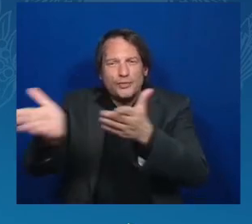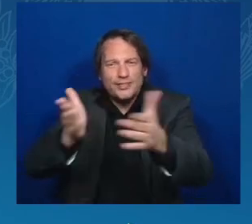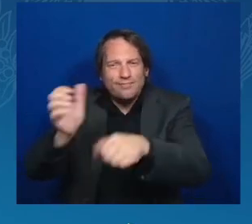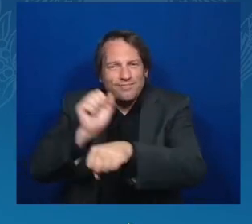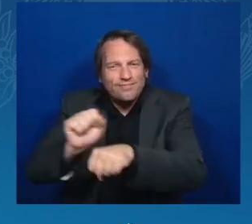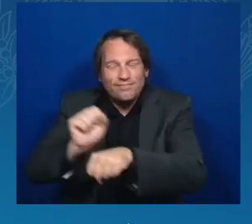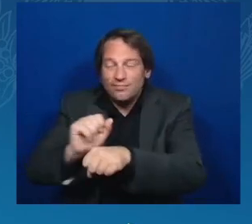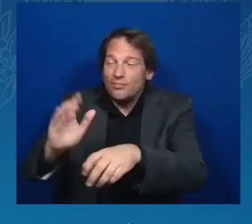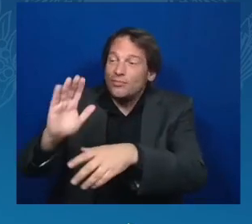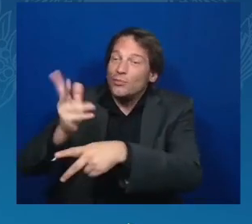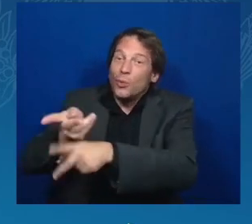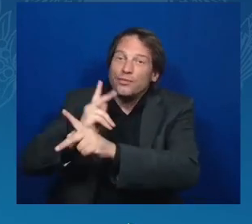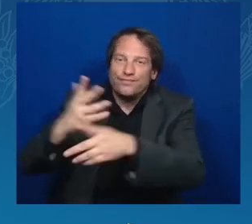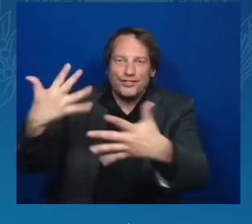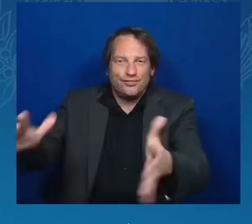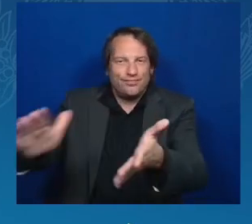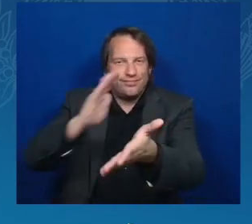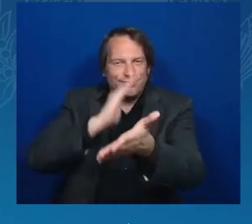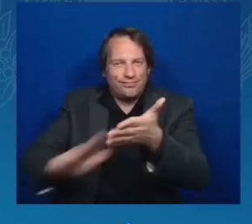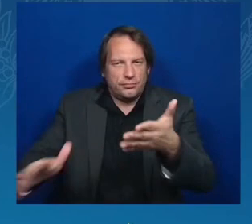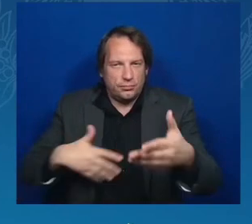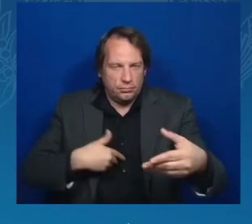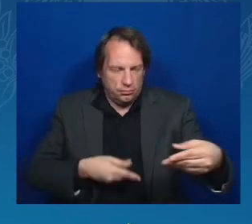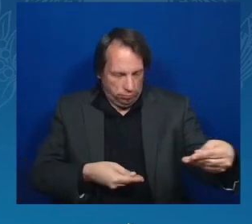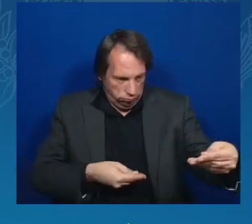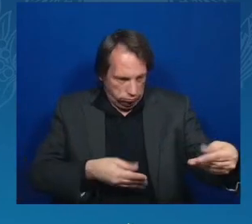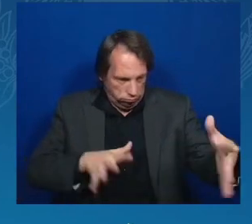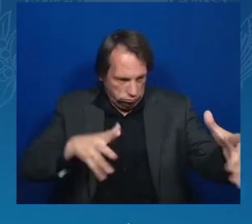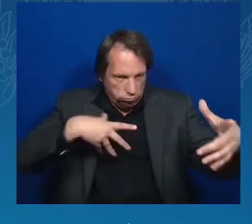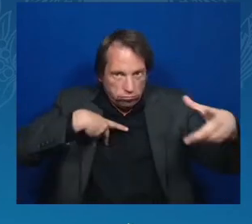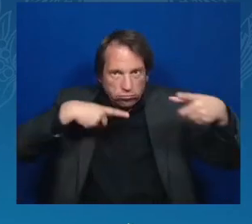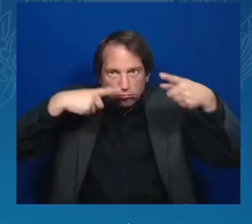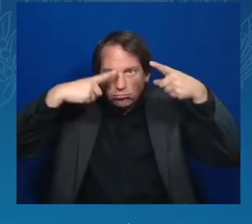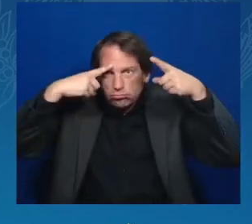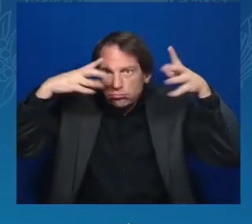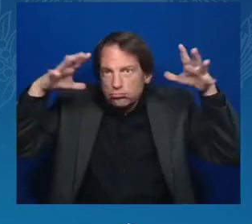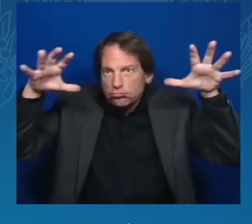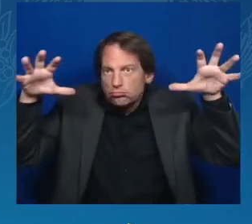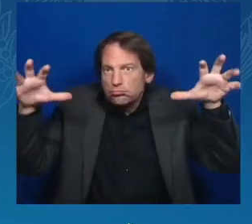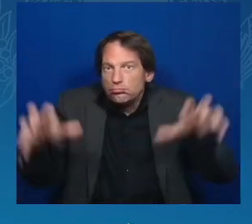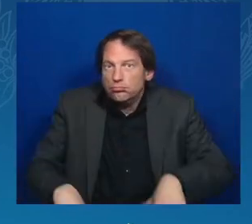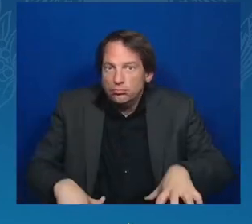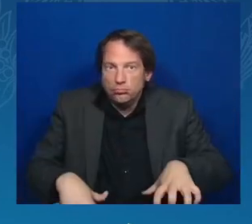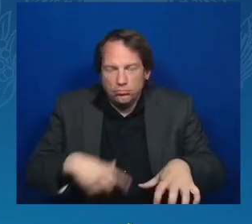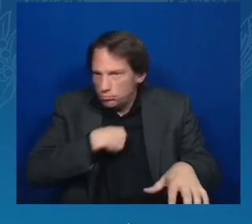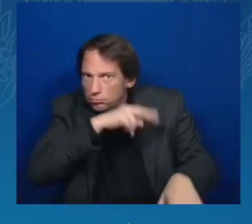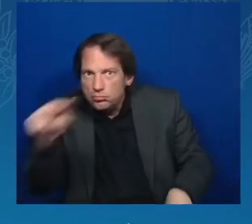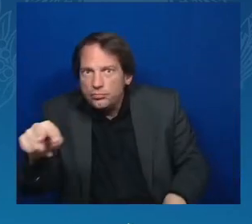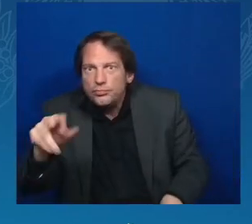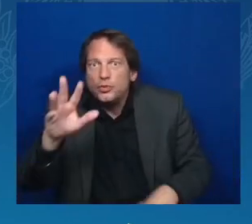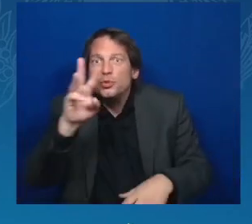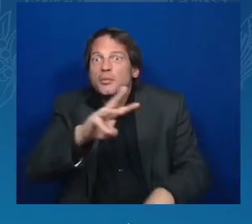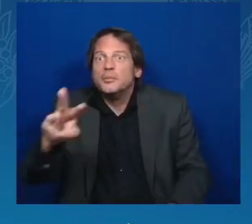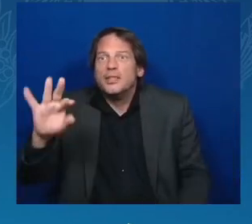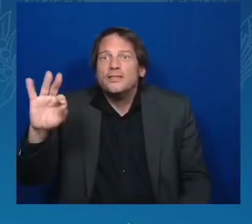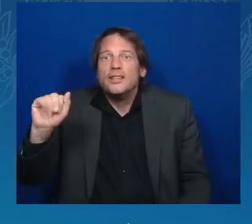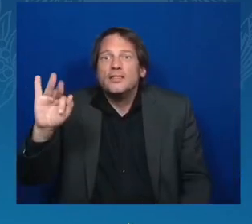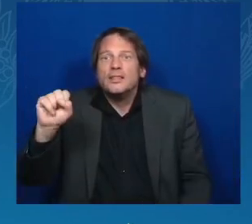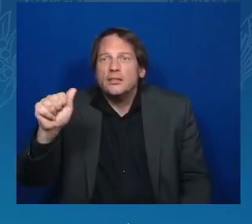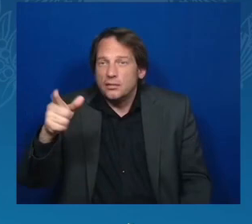it. I went on FAFSA website. It was all zeros, including my Parent Plus